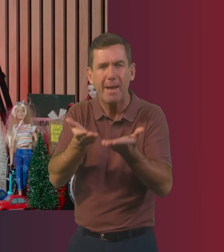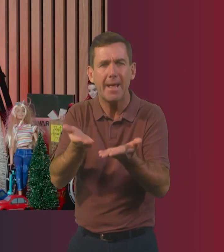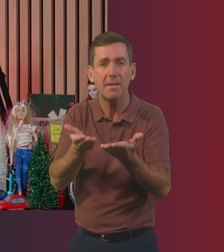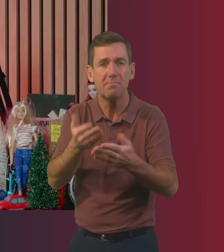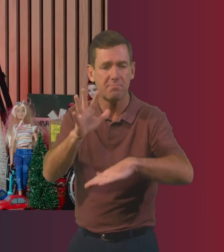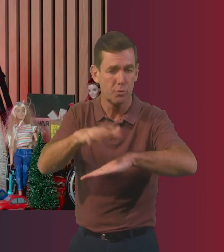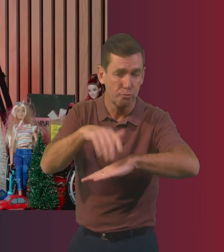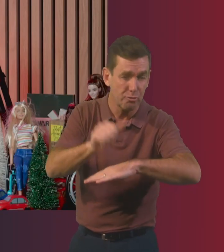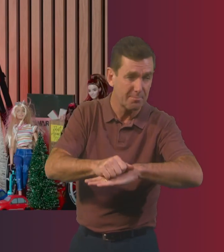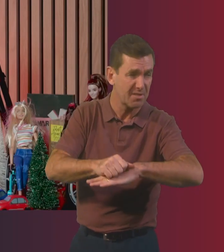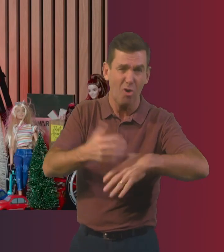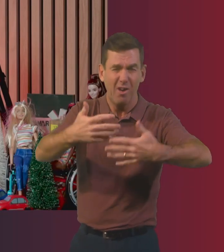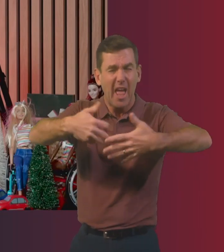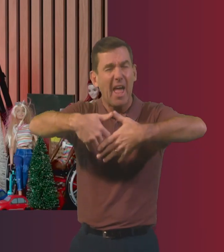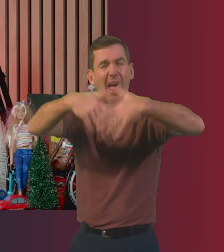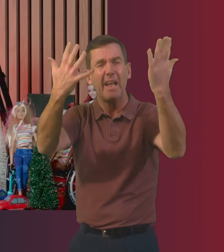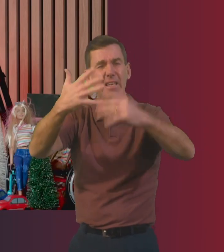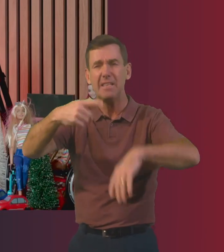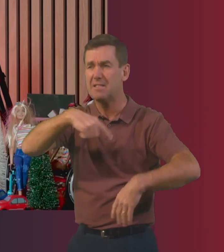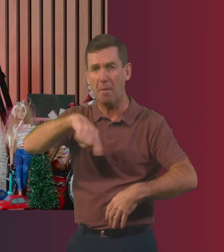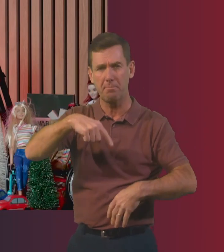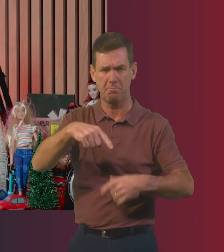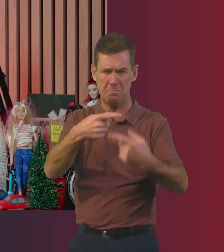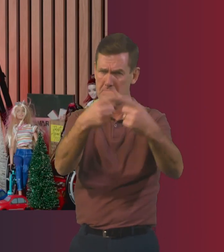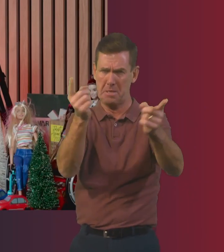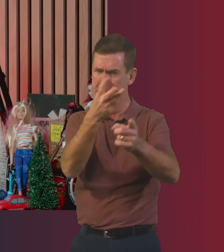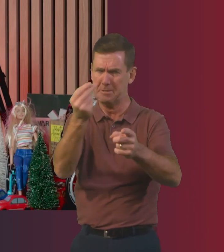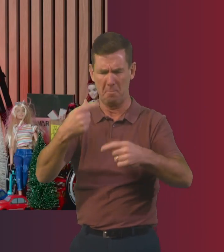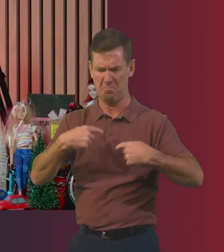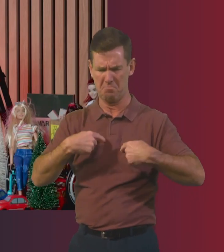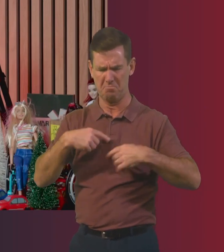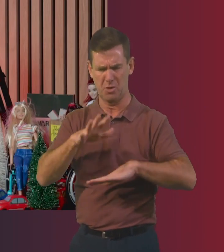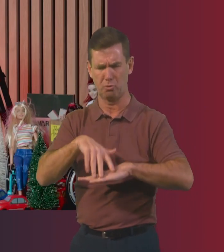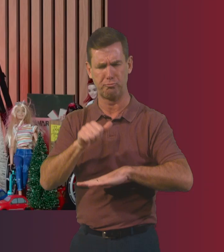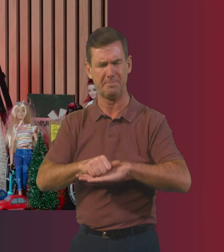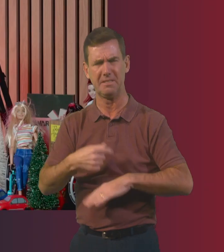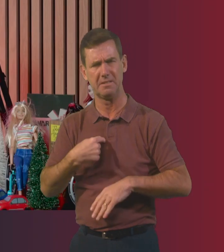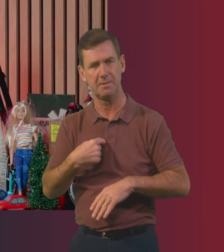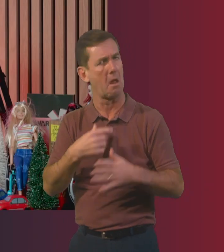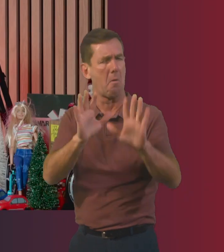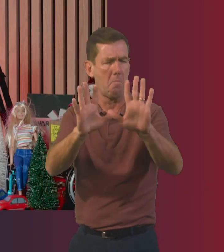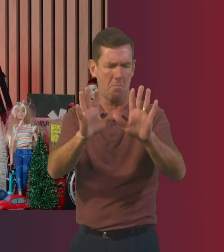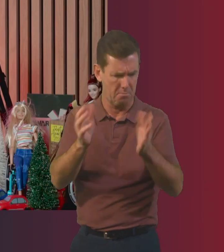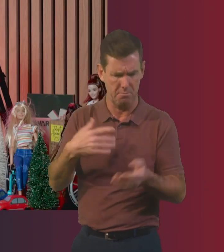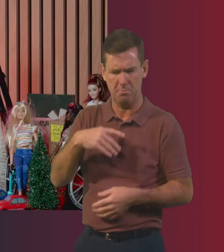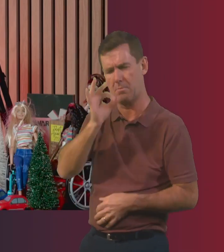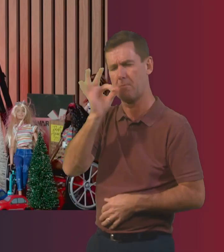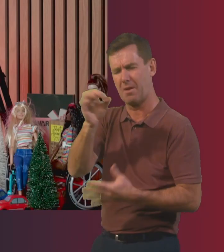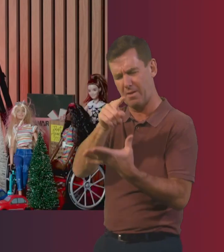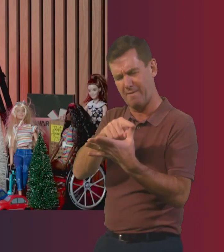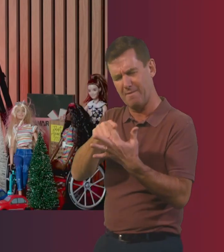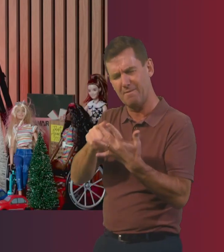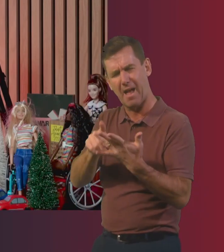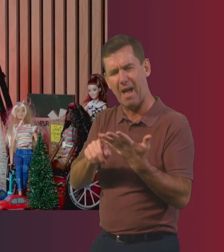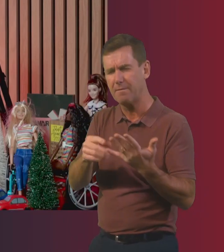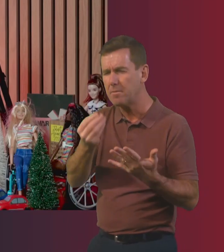Or even just in general, because not everyone is celebrating, for like with very minimal, like maybe 5 ingredients, things that we would